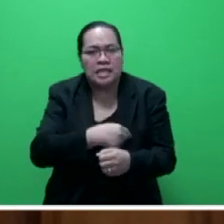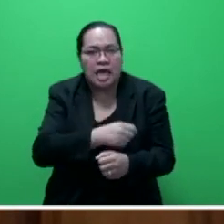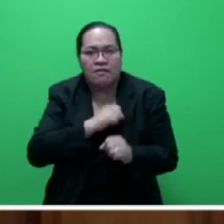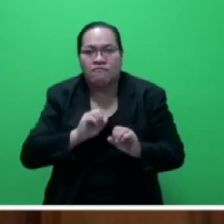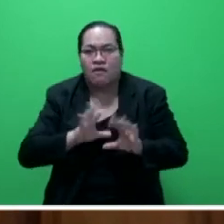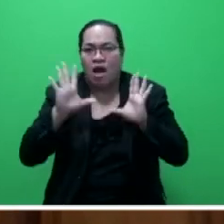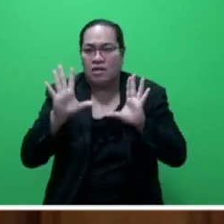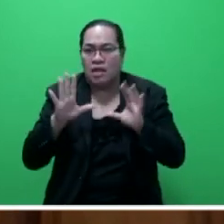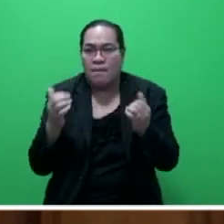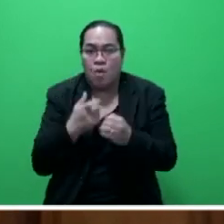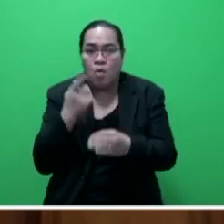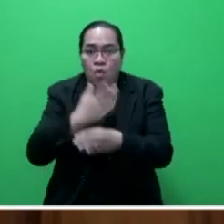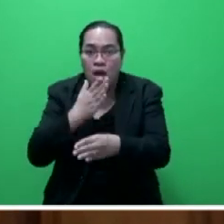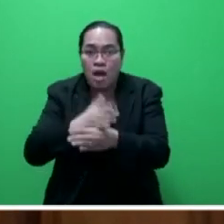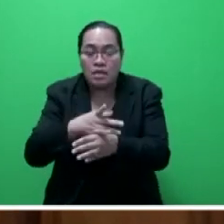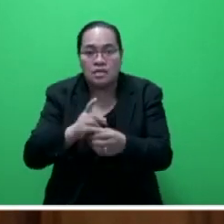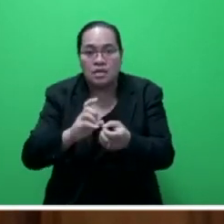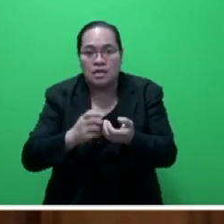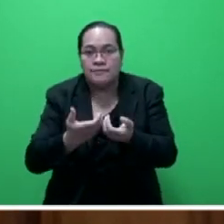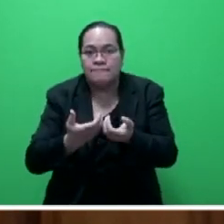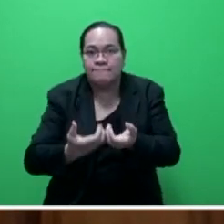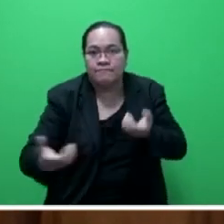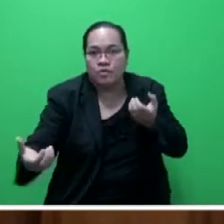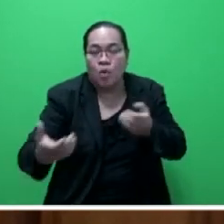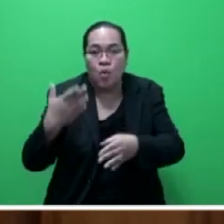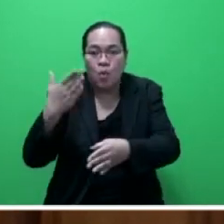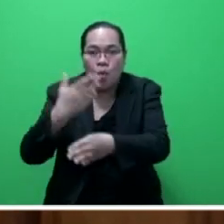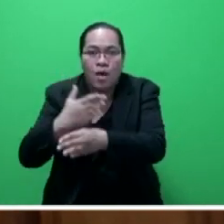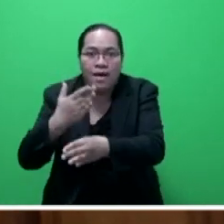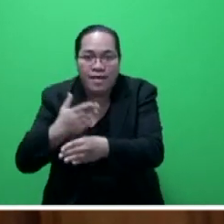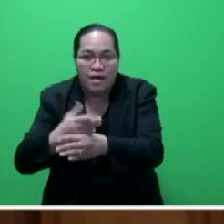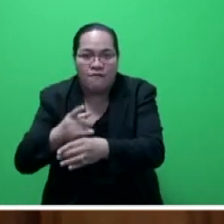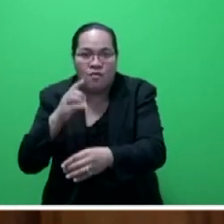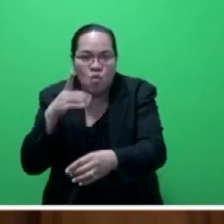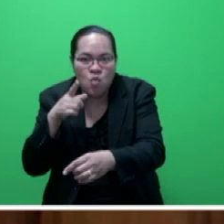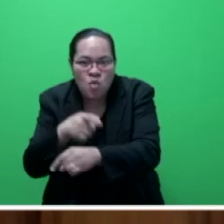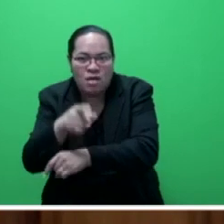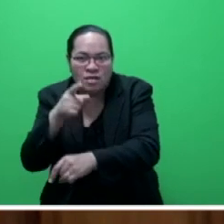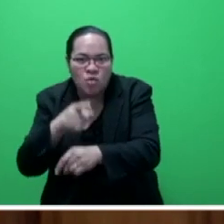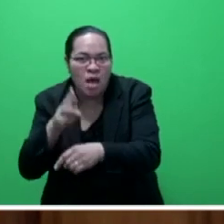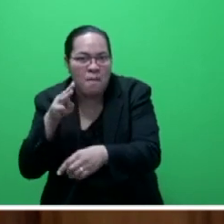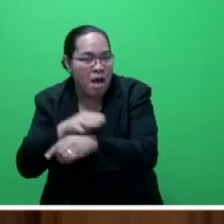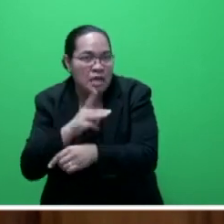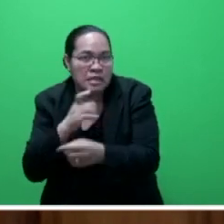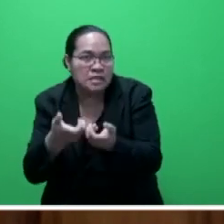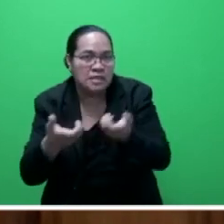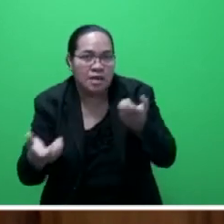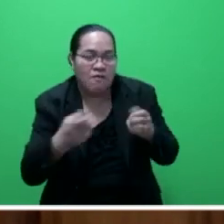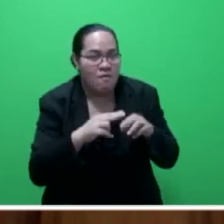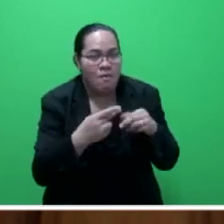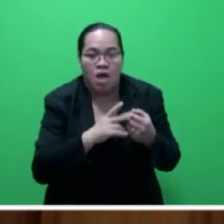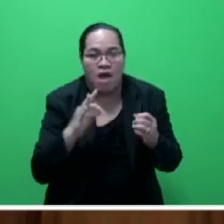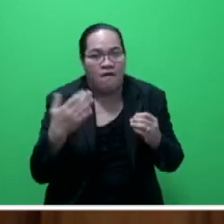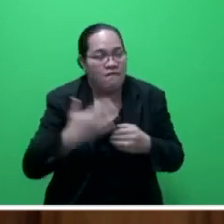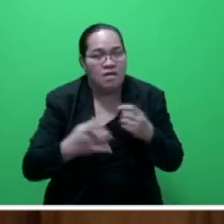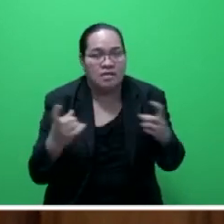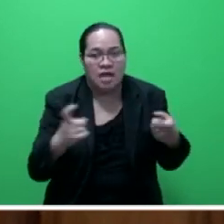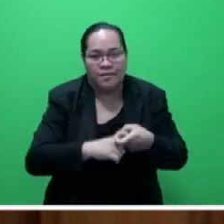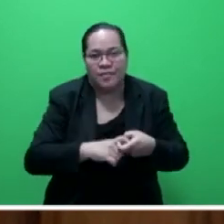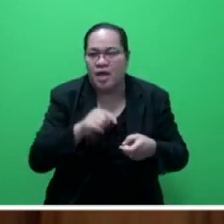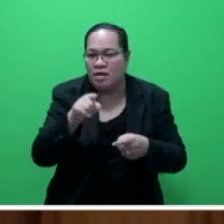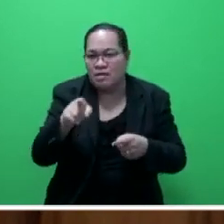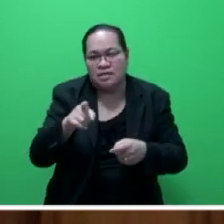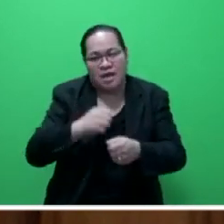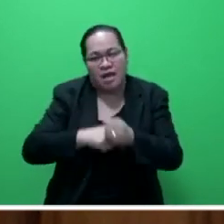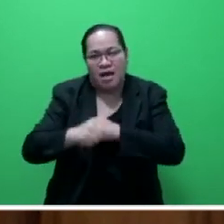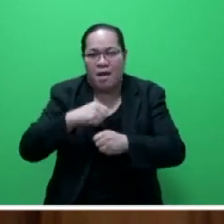away from home for weeks and months to keep the rest of us safe. They are national heroines and